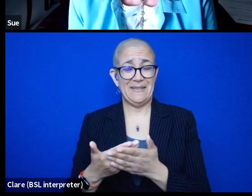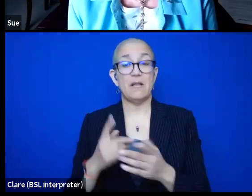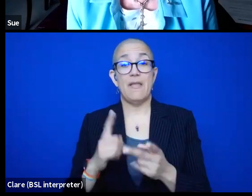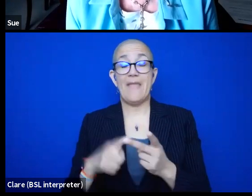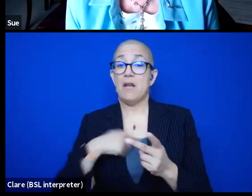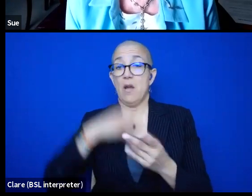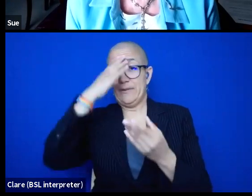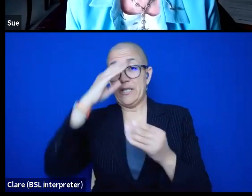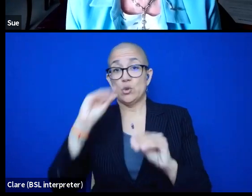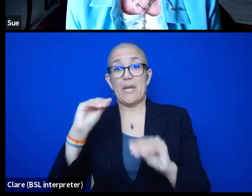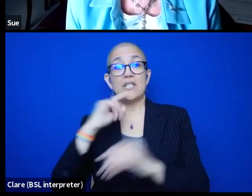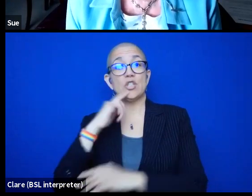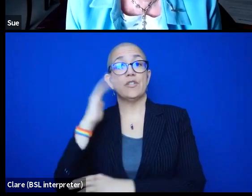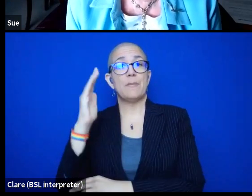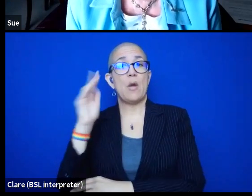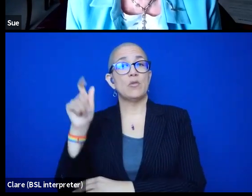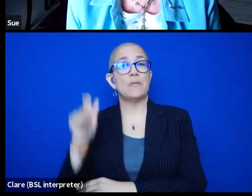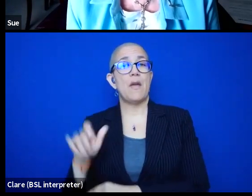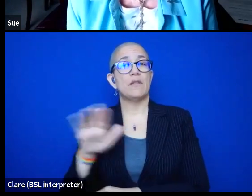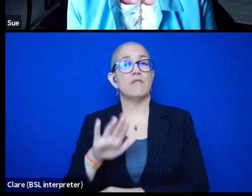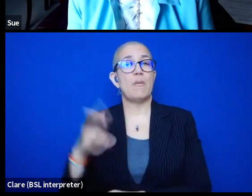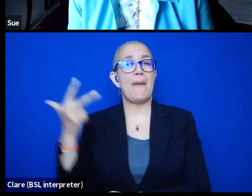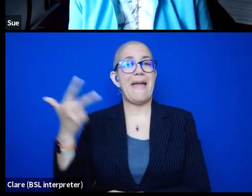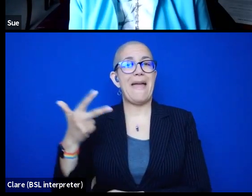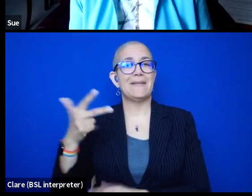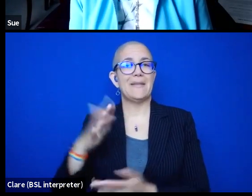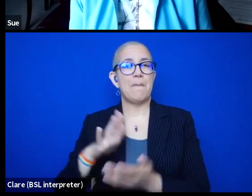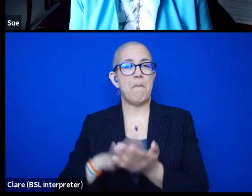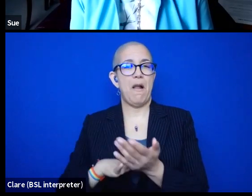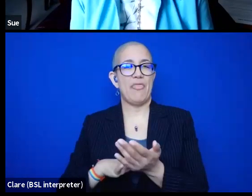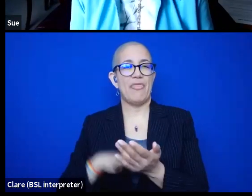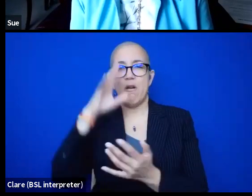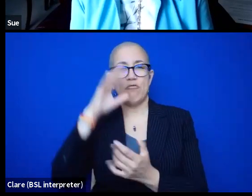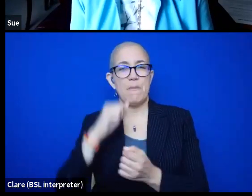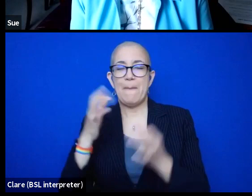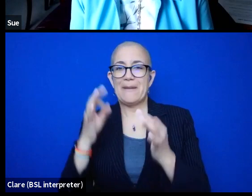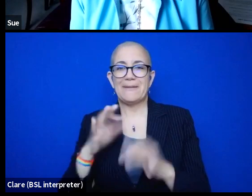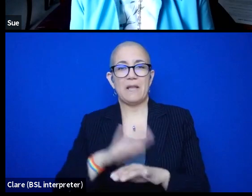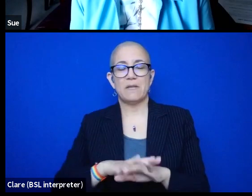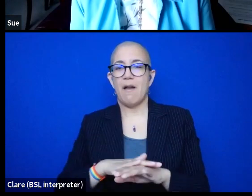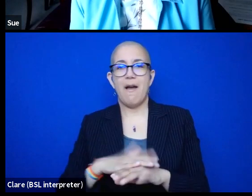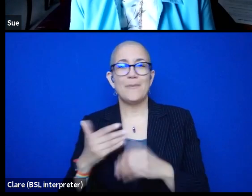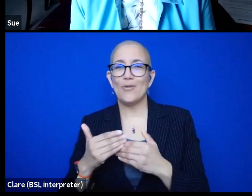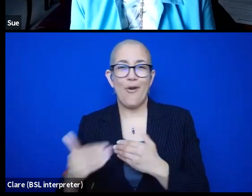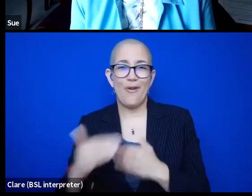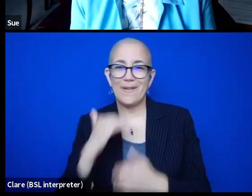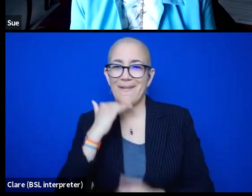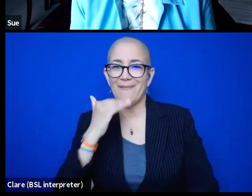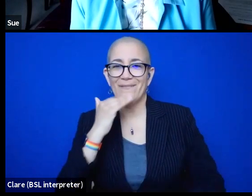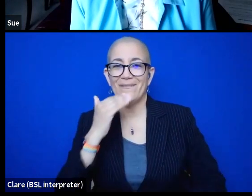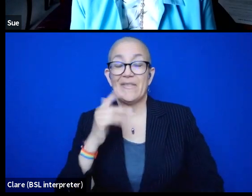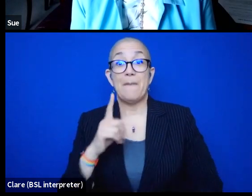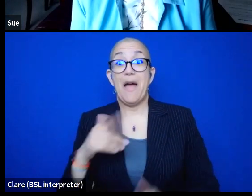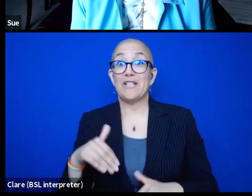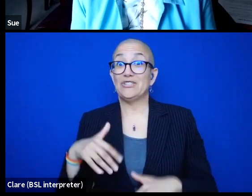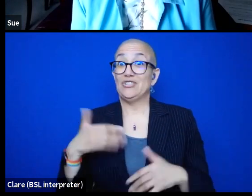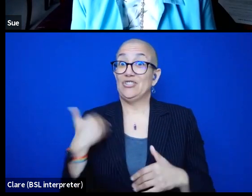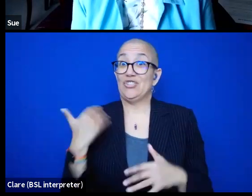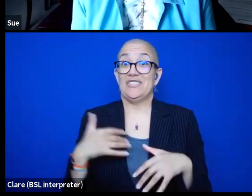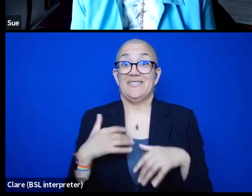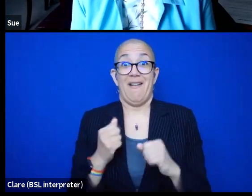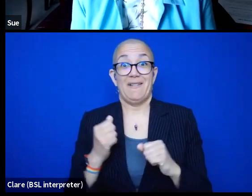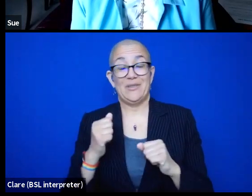education spokesperson for about 18 months, not the exact time, but it wasn't long enough. And I found that, you know, I'd just begun to understand education